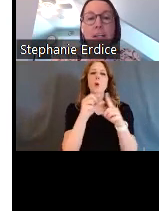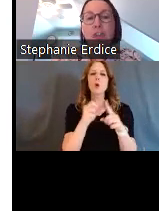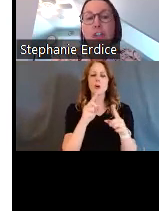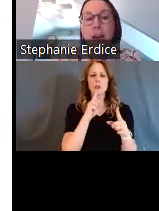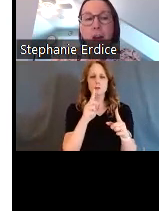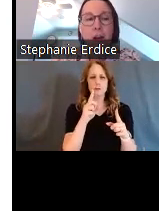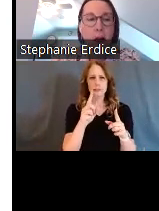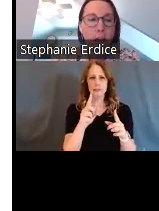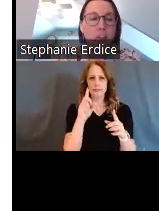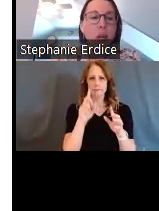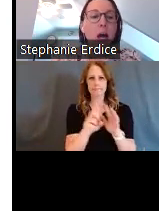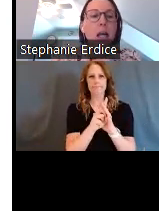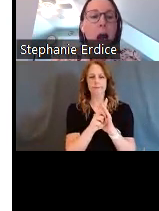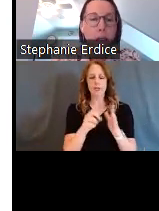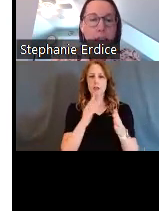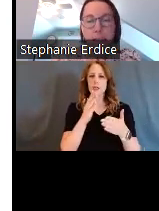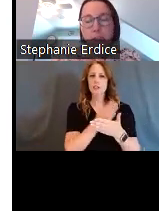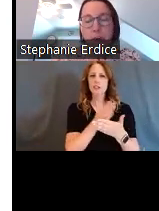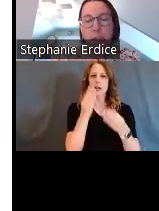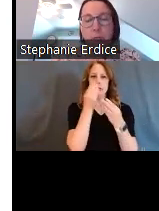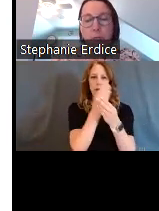me are things like share knowledge,